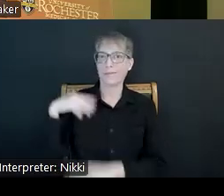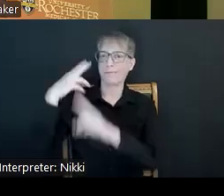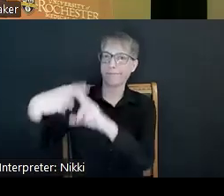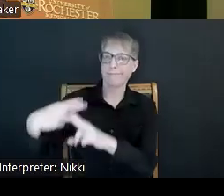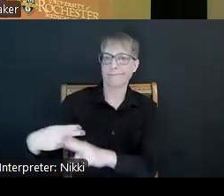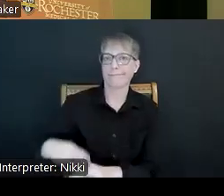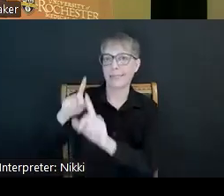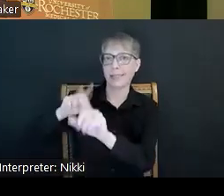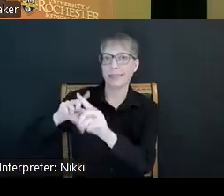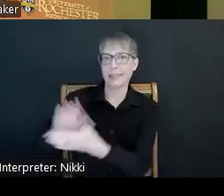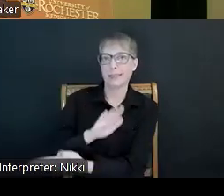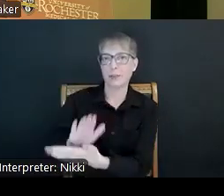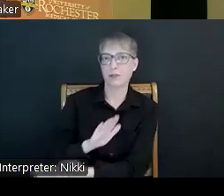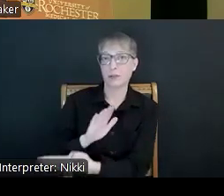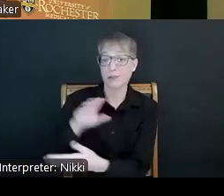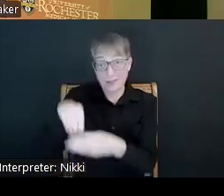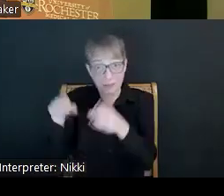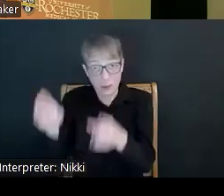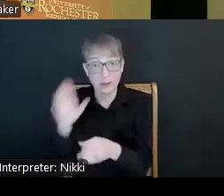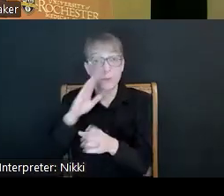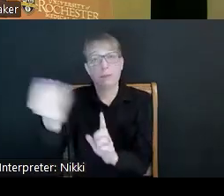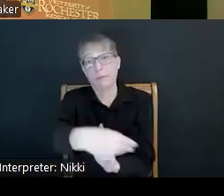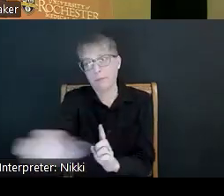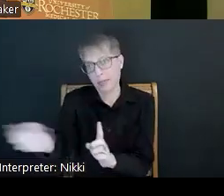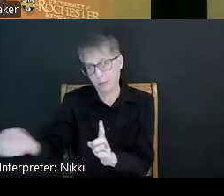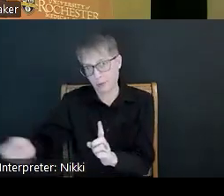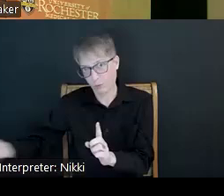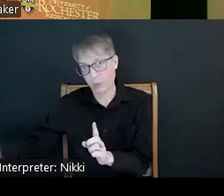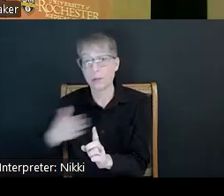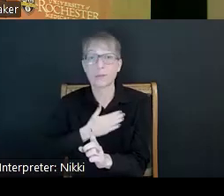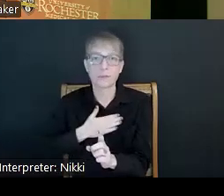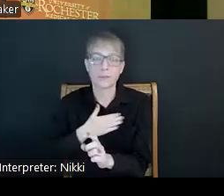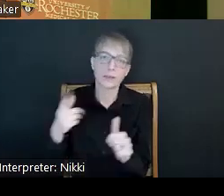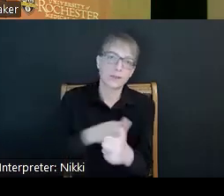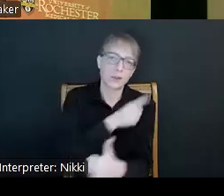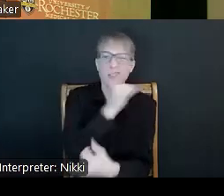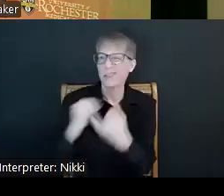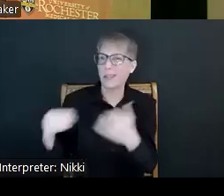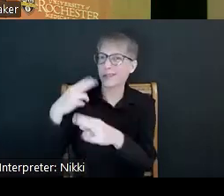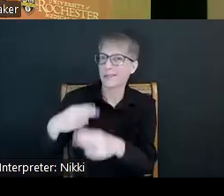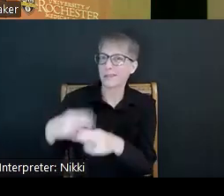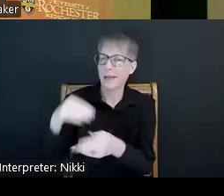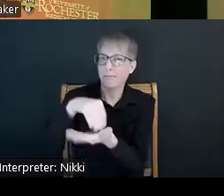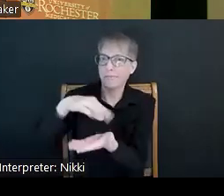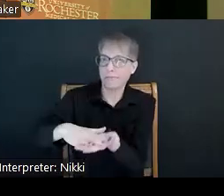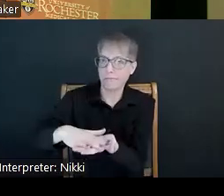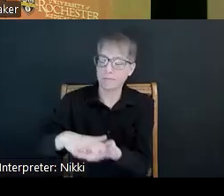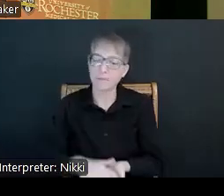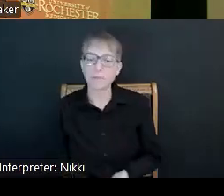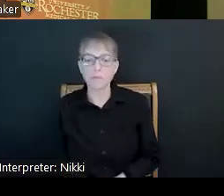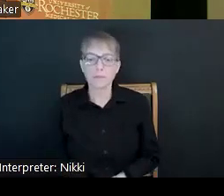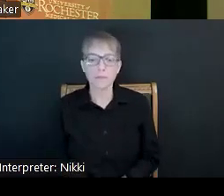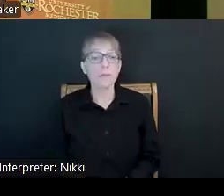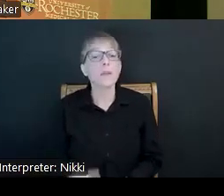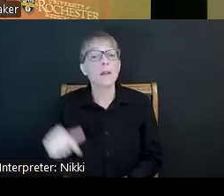those that are here in person. We ask that you sign your first and last name. And the QR code reminder does pop